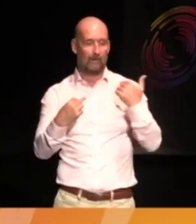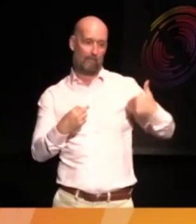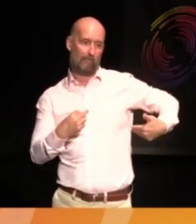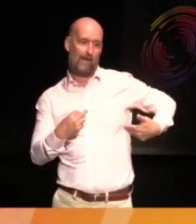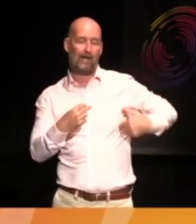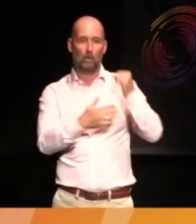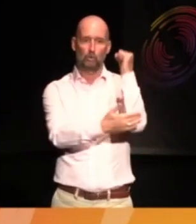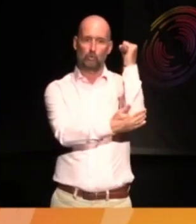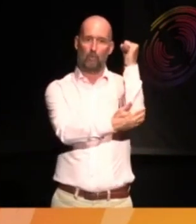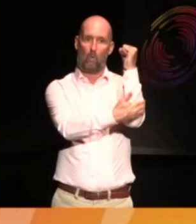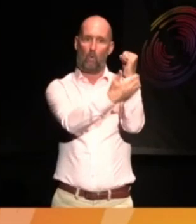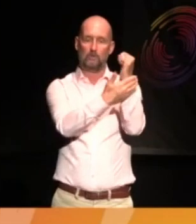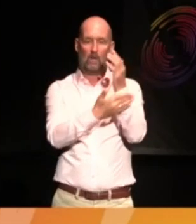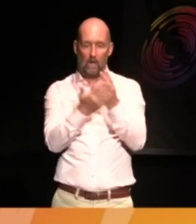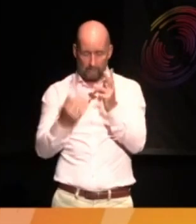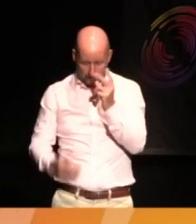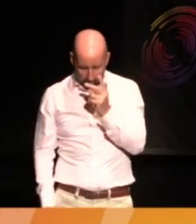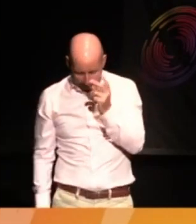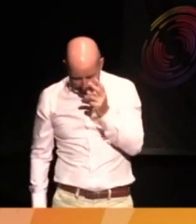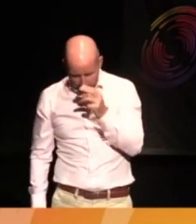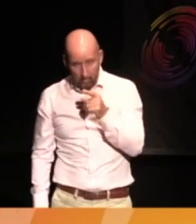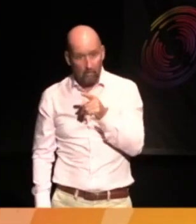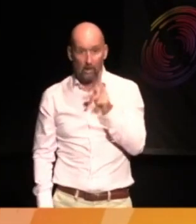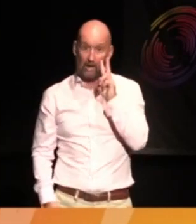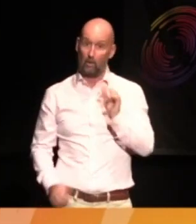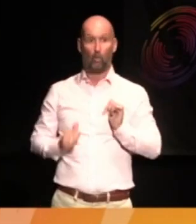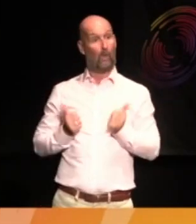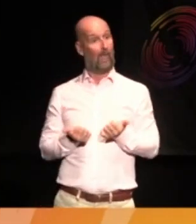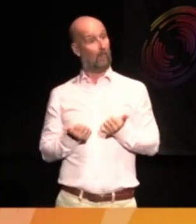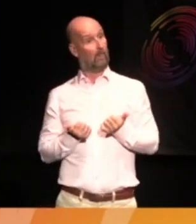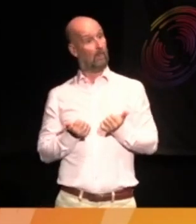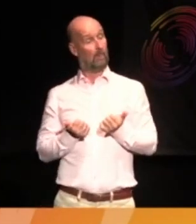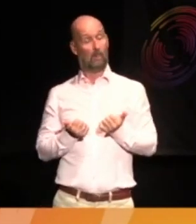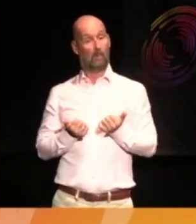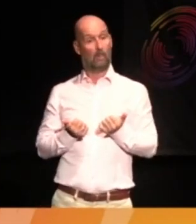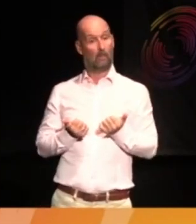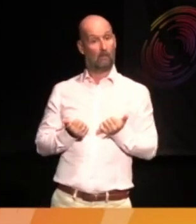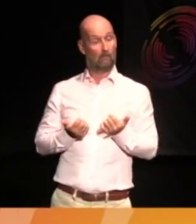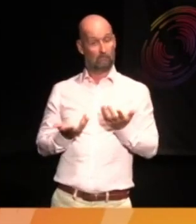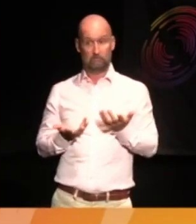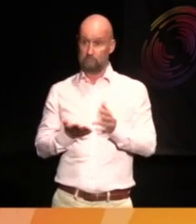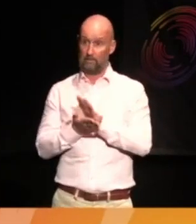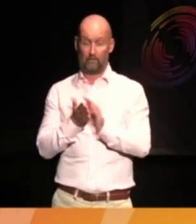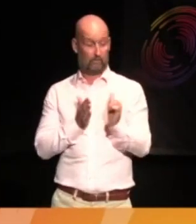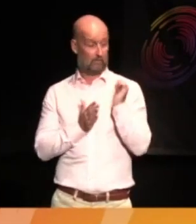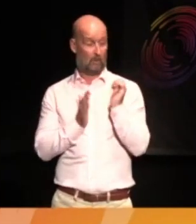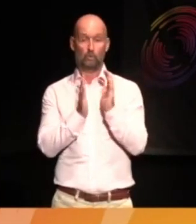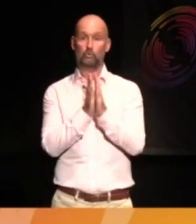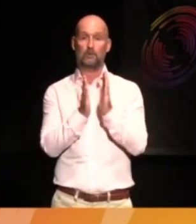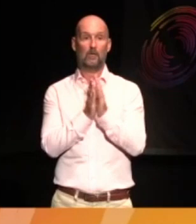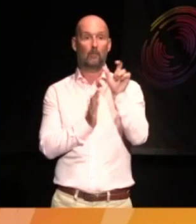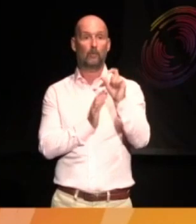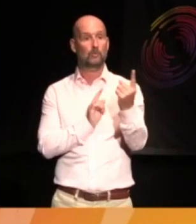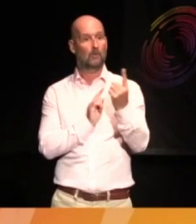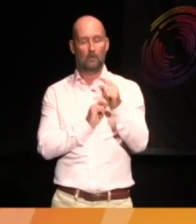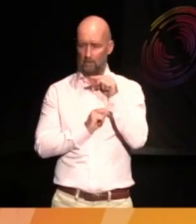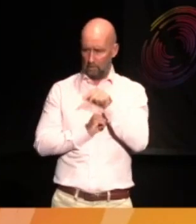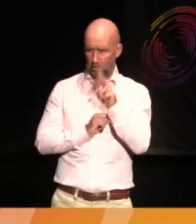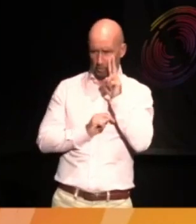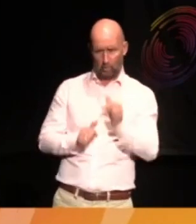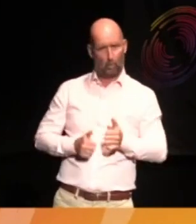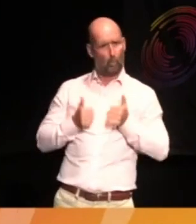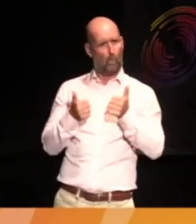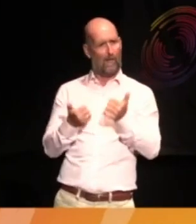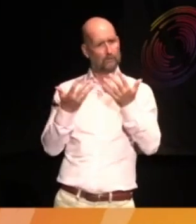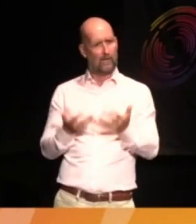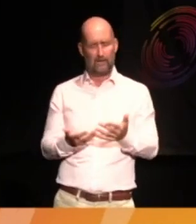and feeling half asleep, then generally I look very well. And in fact, just last Sunday, I had someone approach me and say, "You look really well